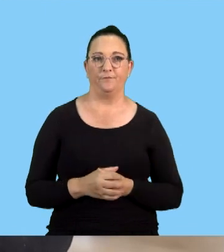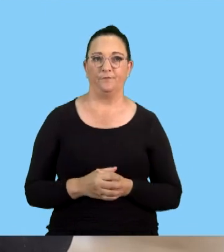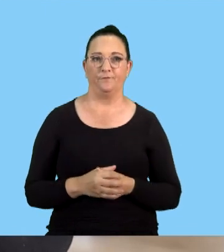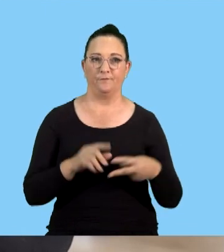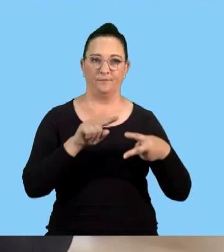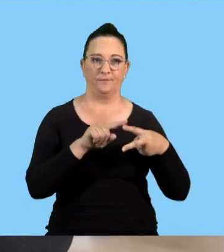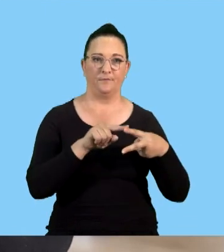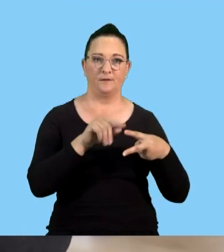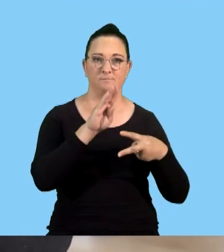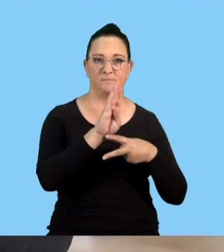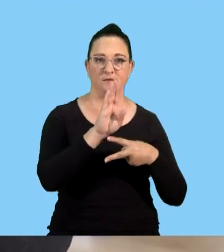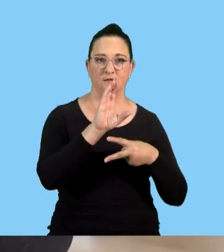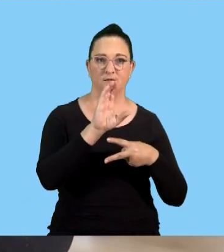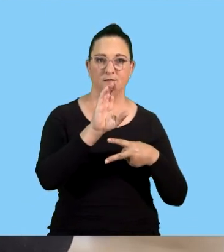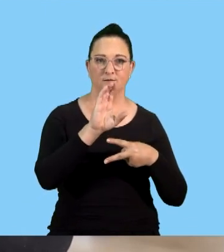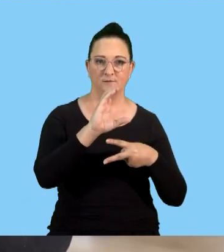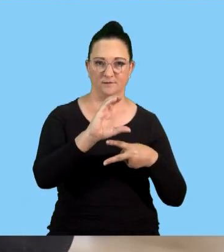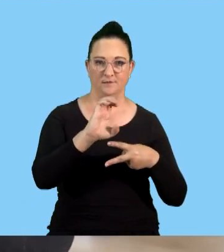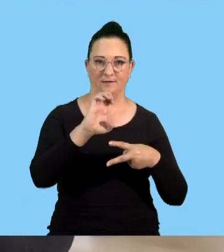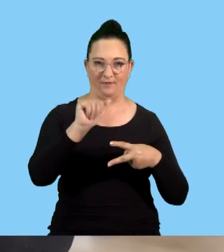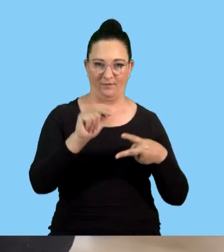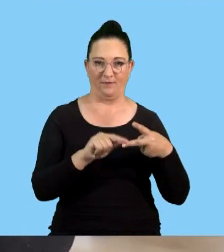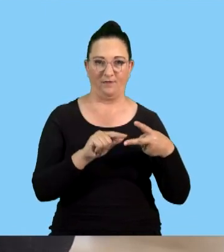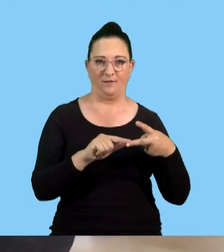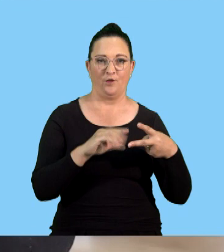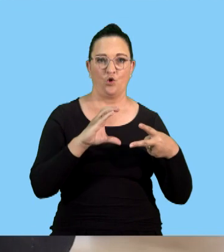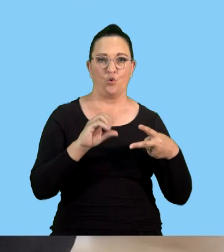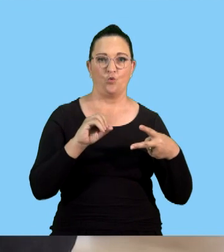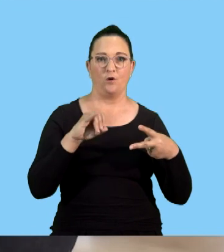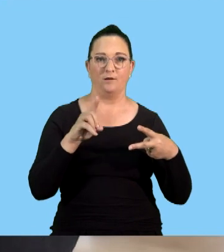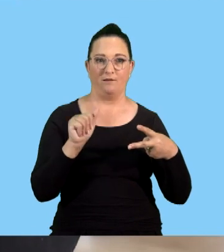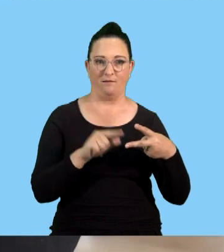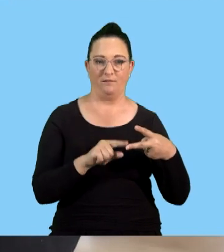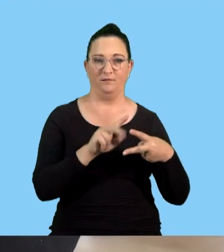today, which is your BCA and your COIDA. We finished with the BCA questions.